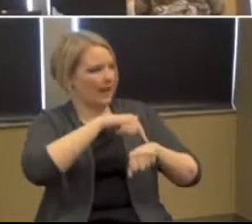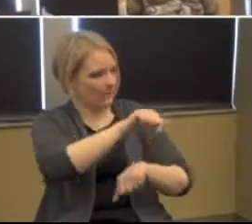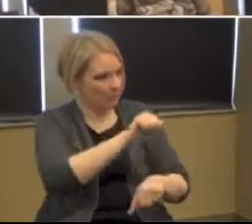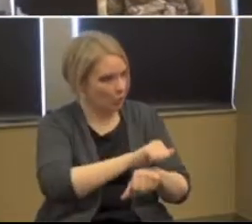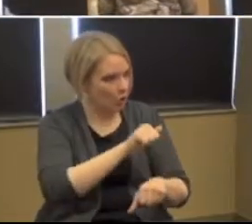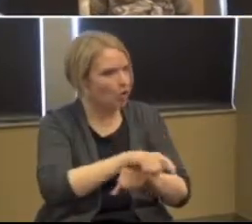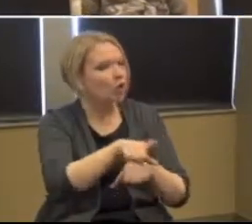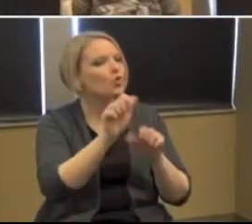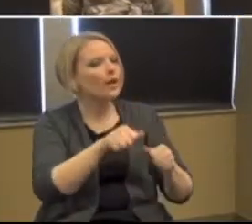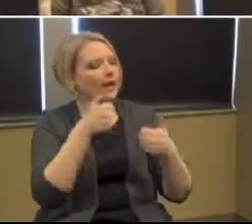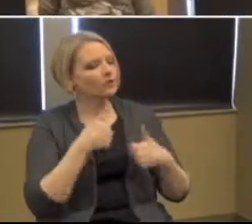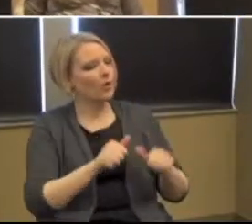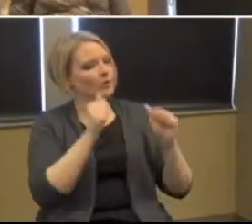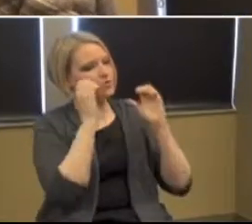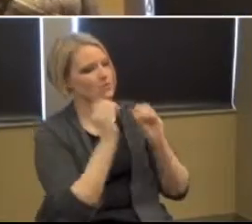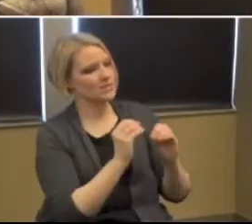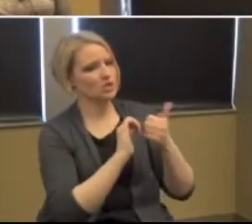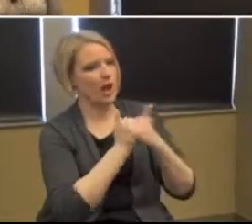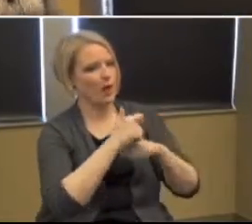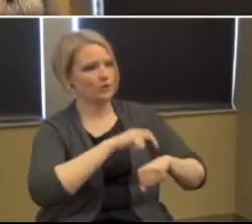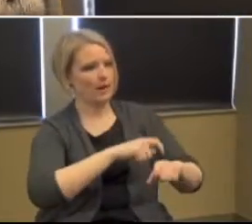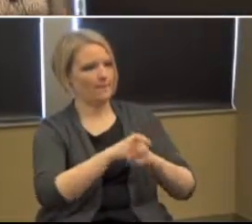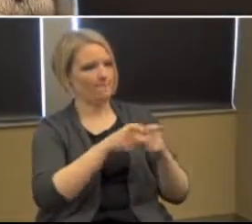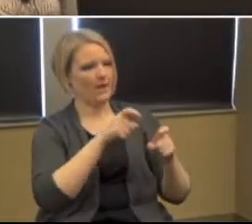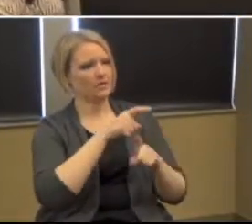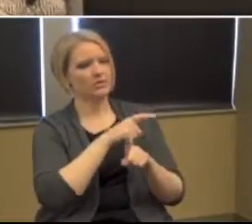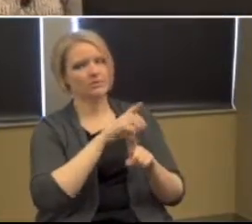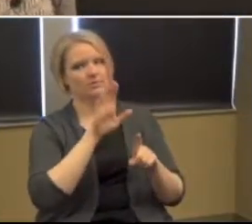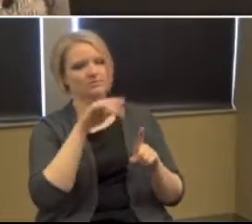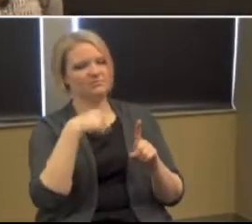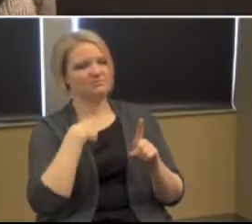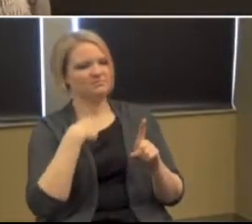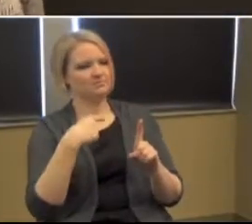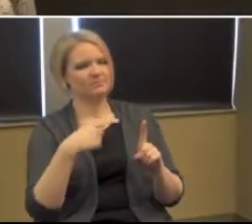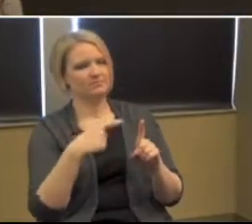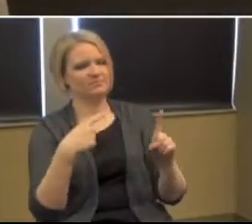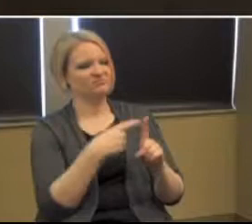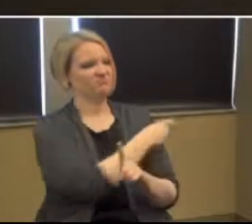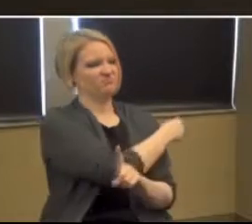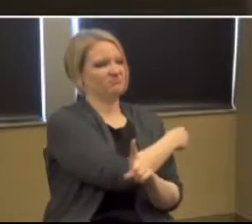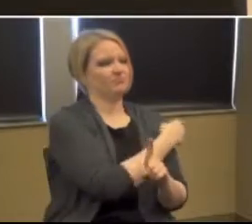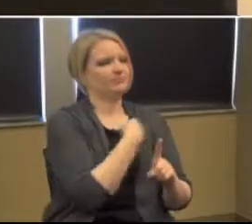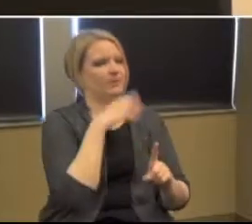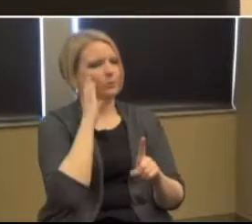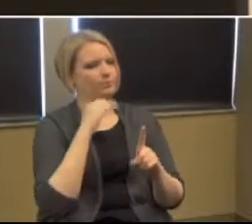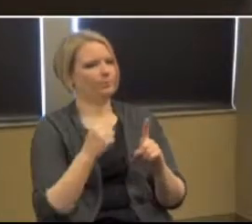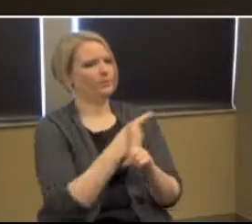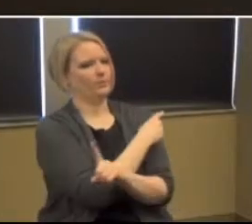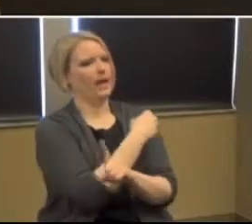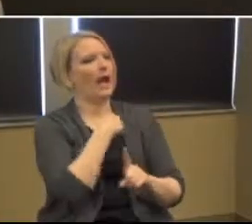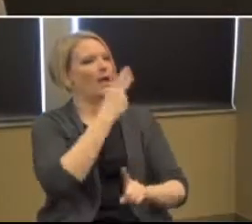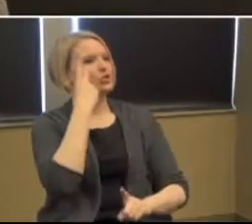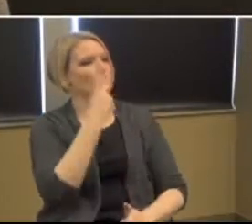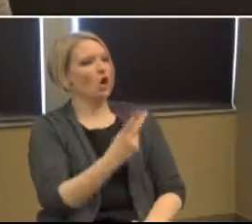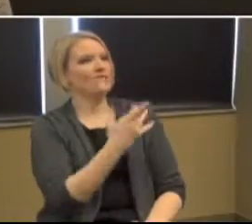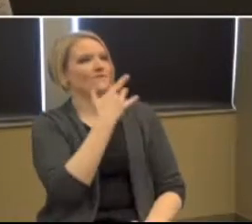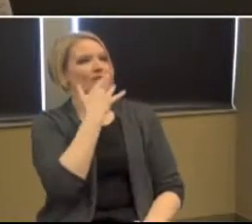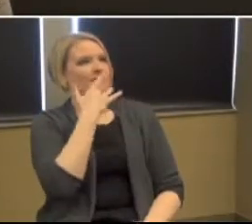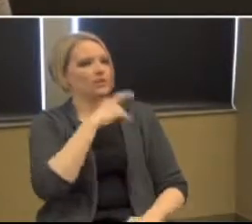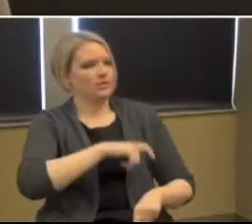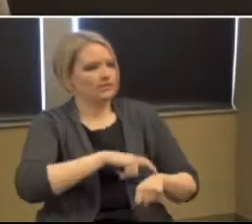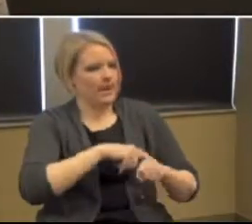to teach that time management. By the way, I'm gonna take a total side. I'm gonna take a total. I saw my favorite time